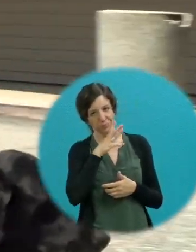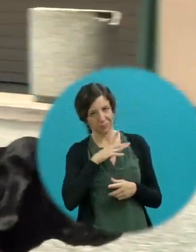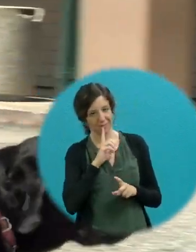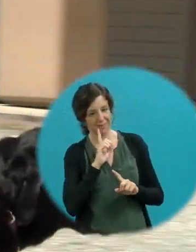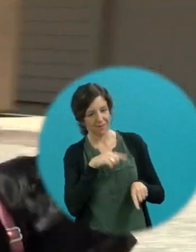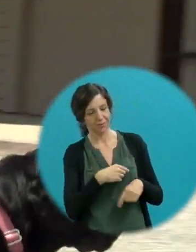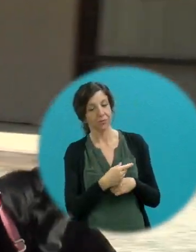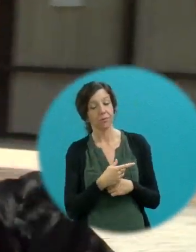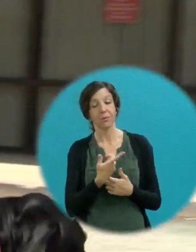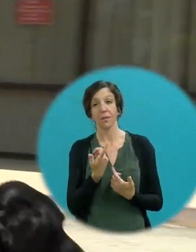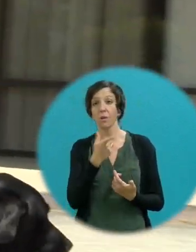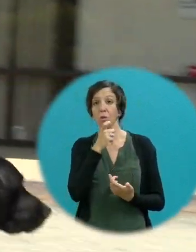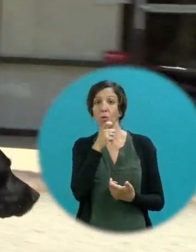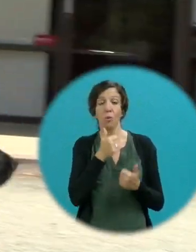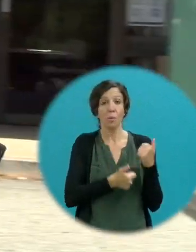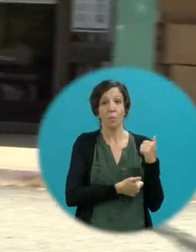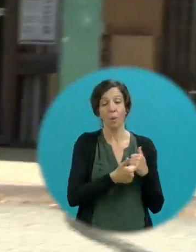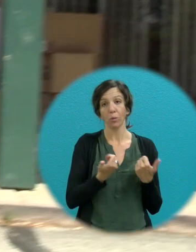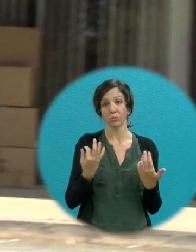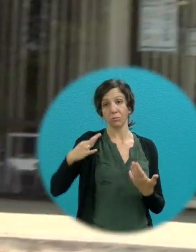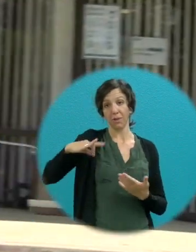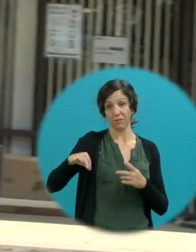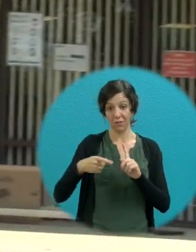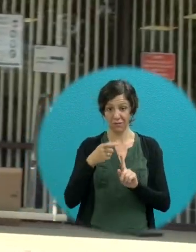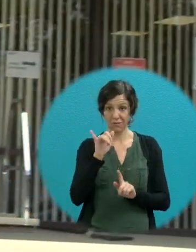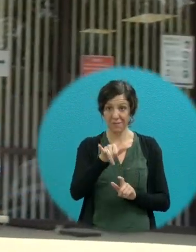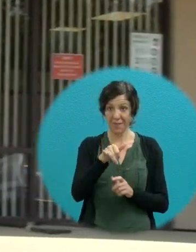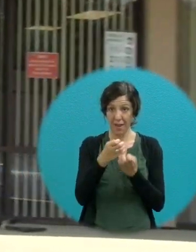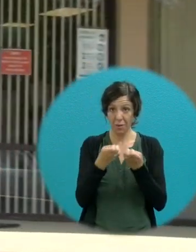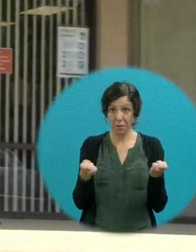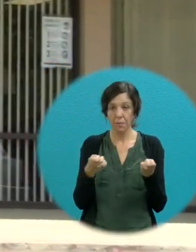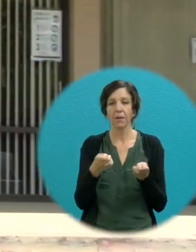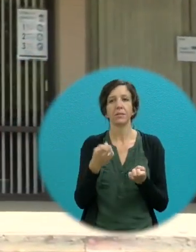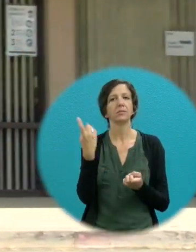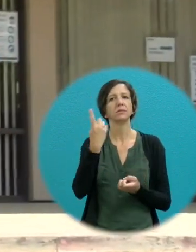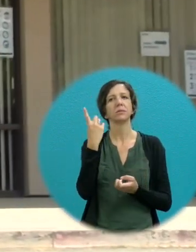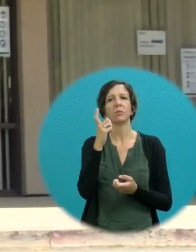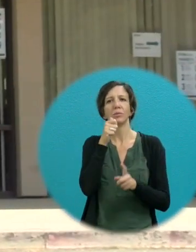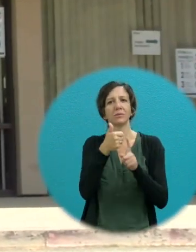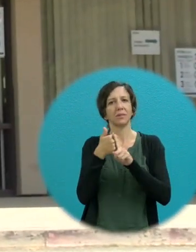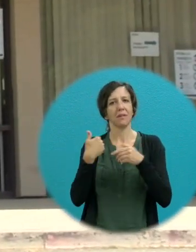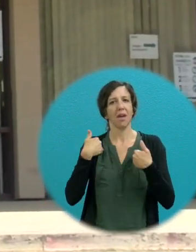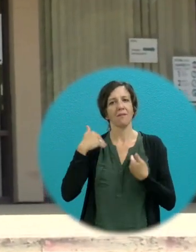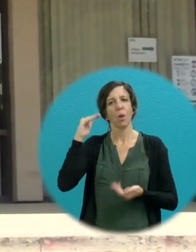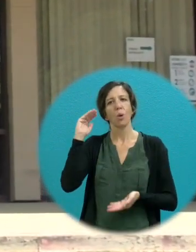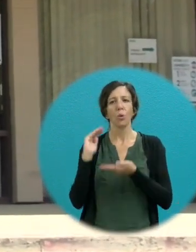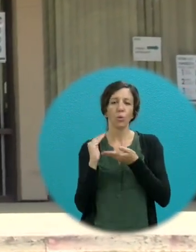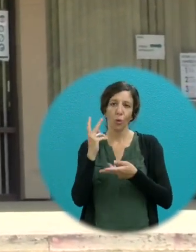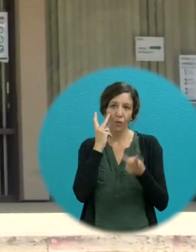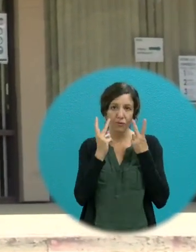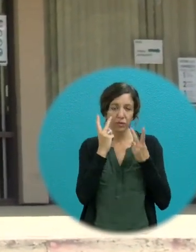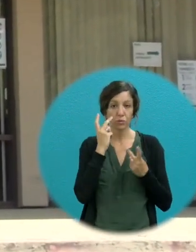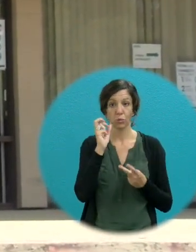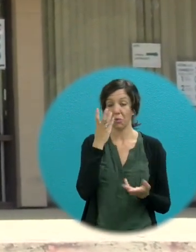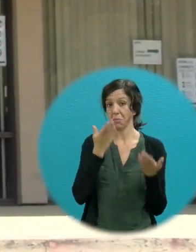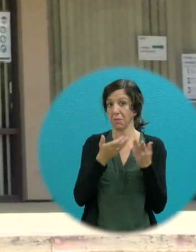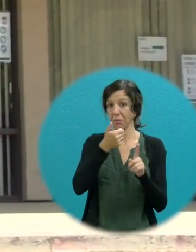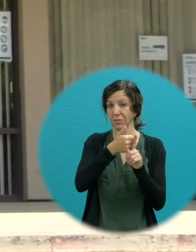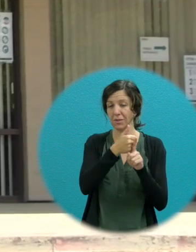The types of people, the types of voters that would benefit from this would be someone who has low vision